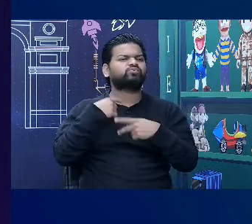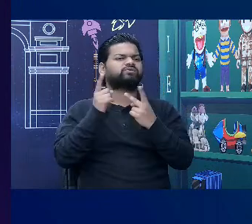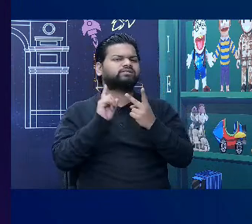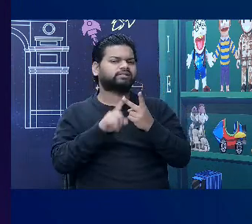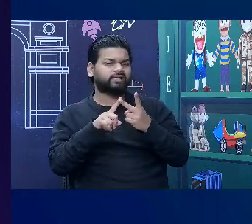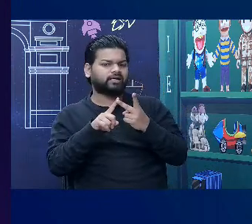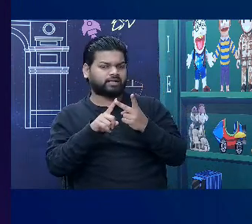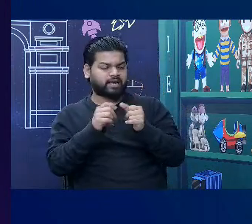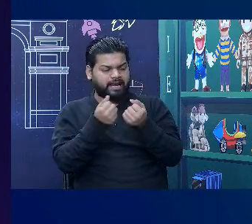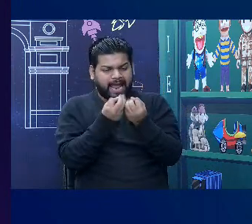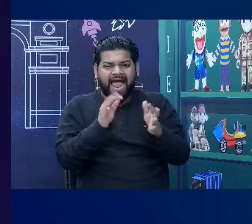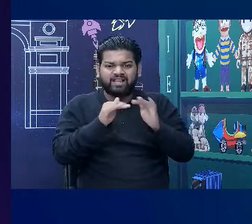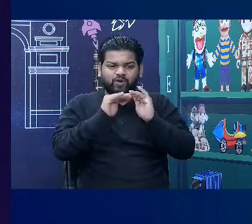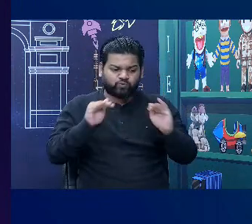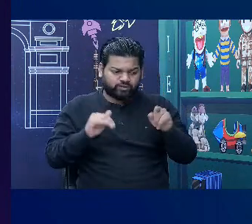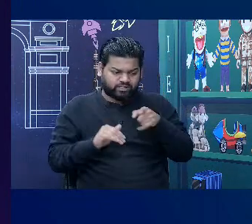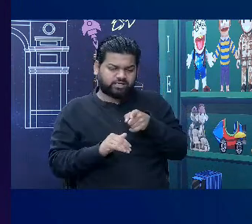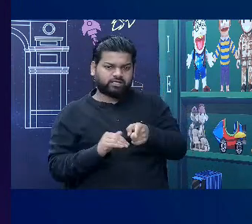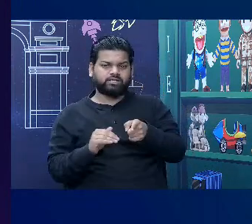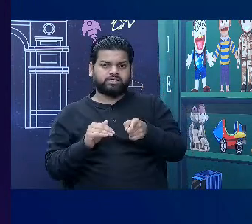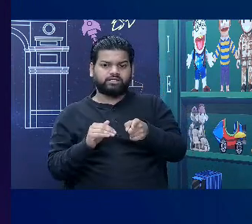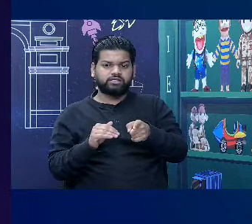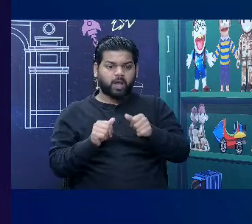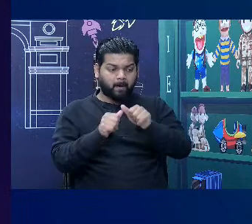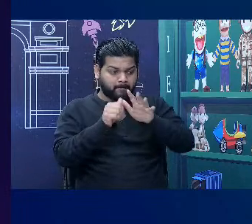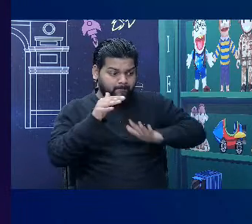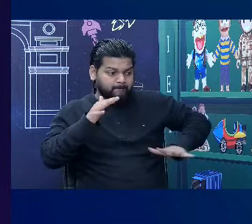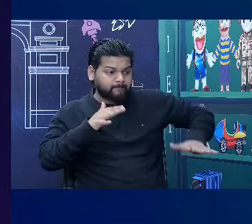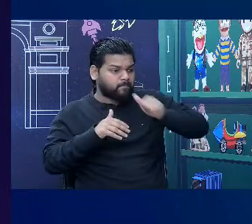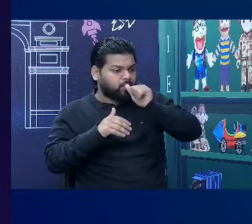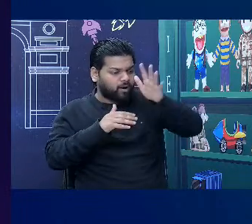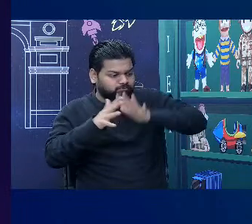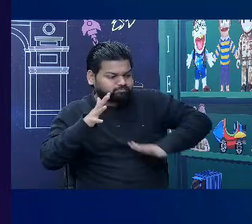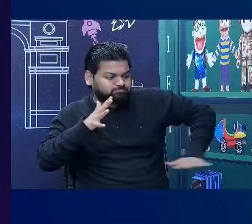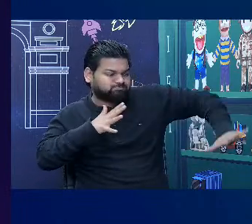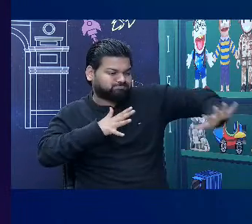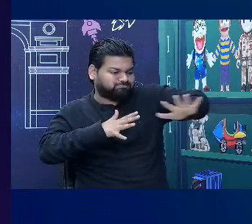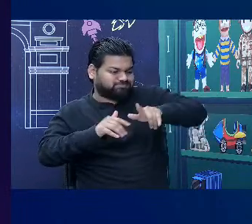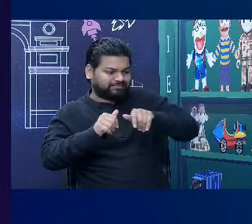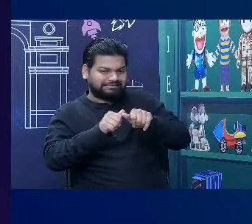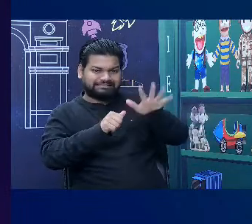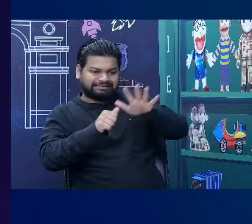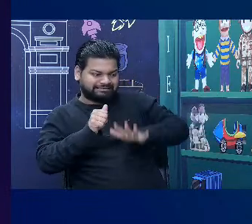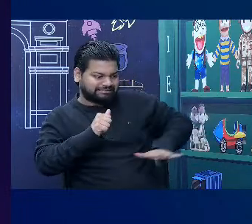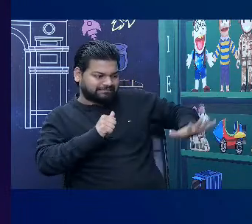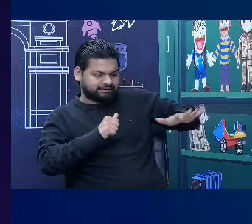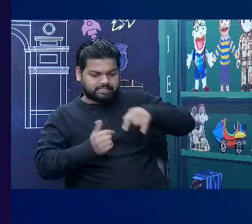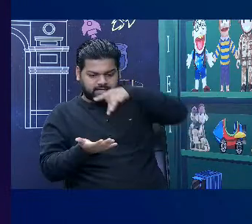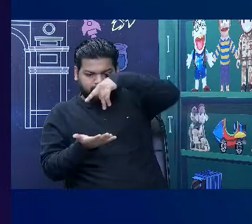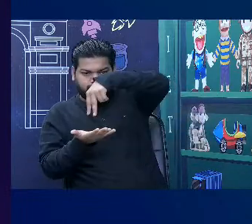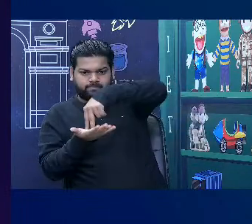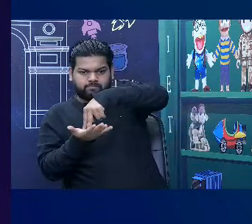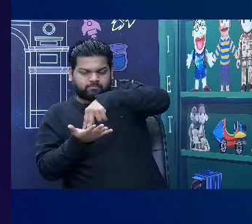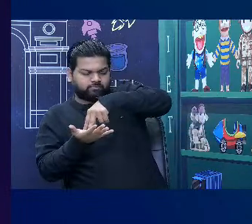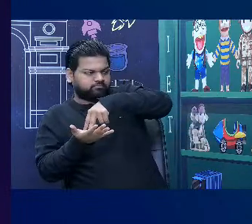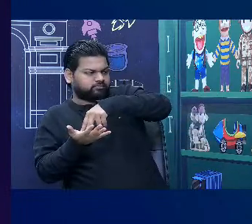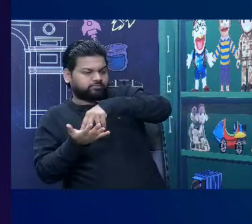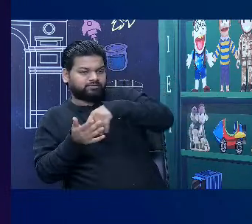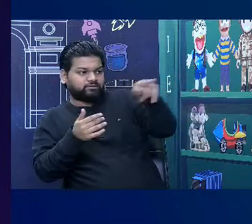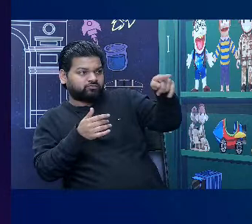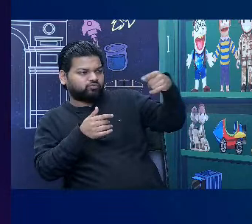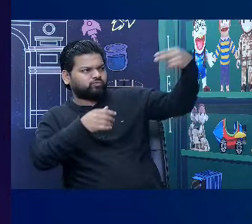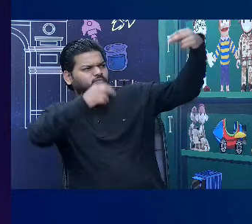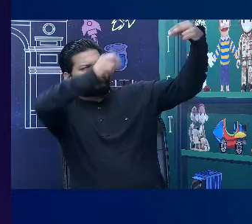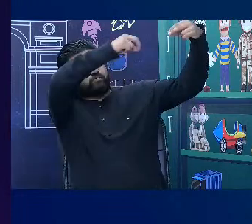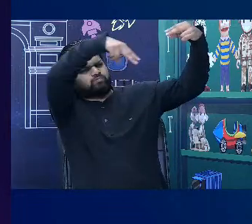down at a flower pot placed on a stair of a temple situated nearby on the other bank